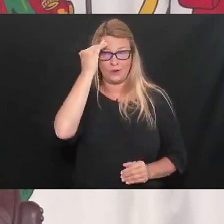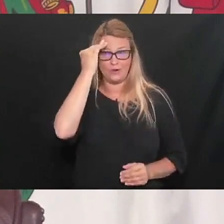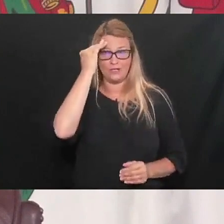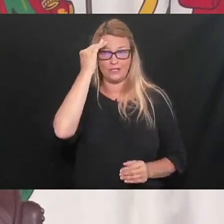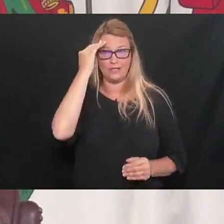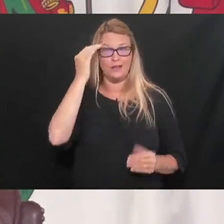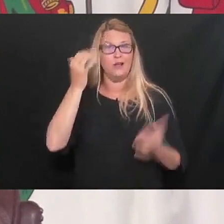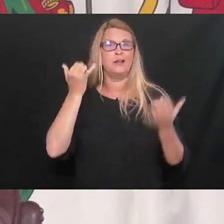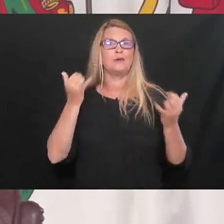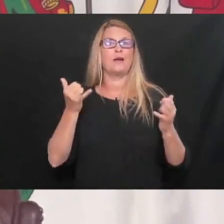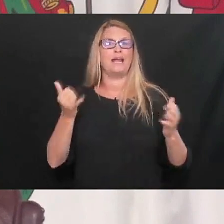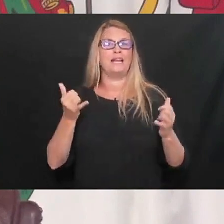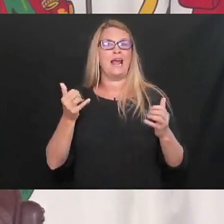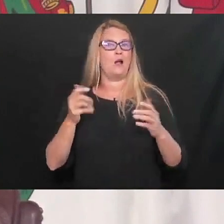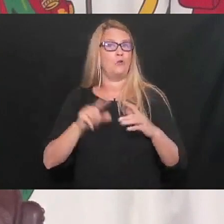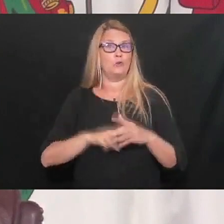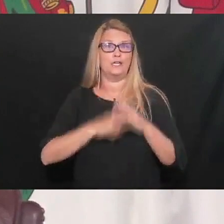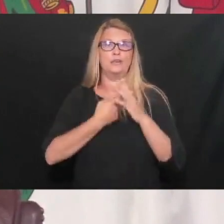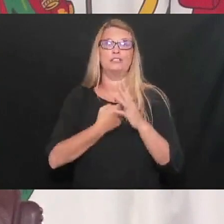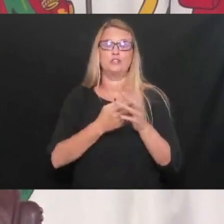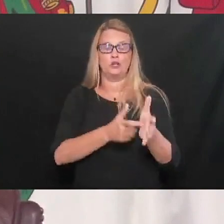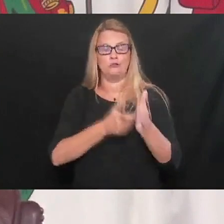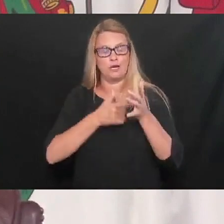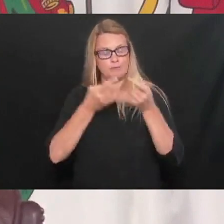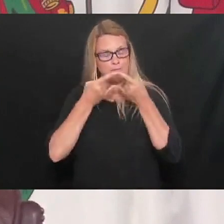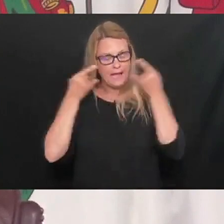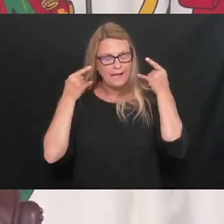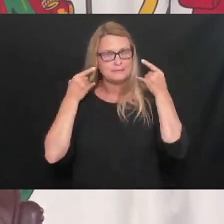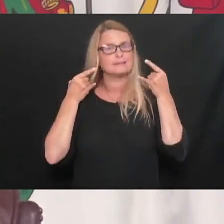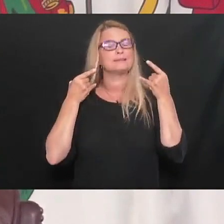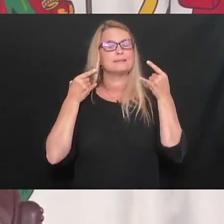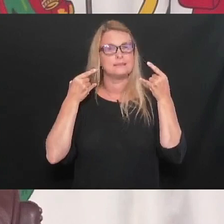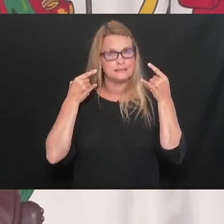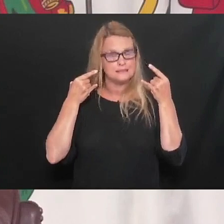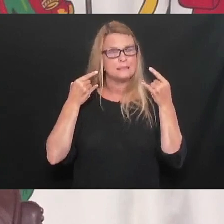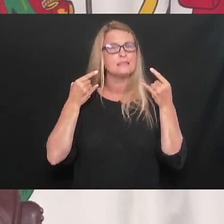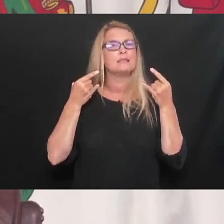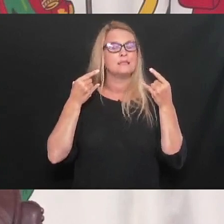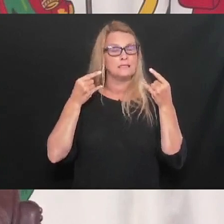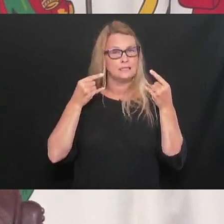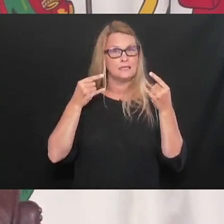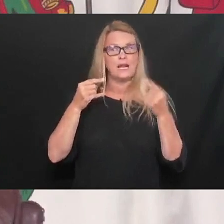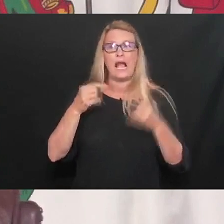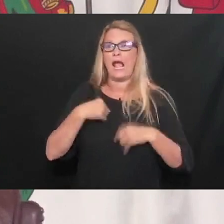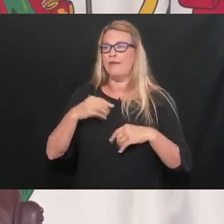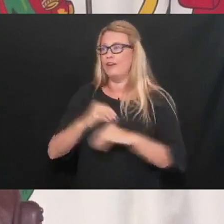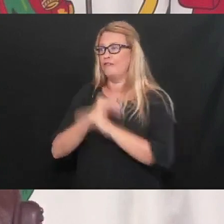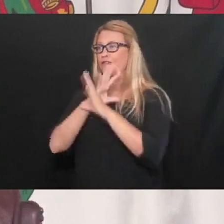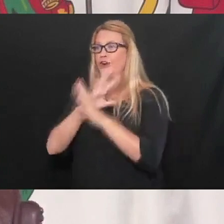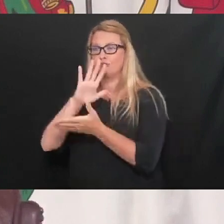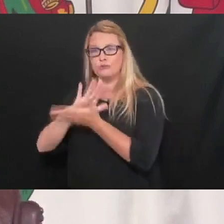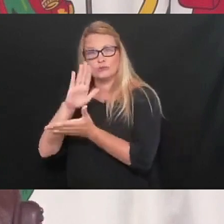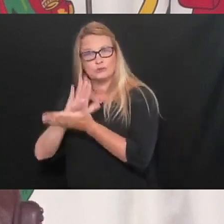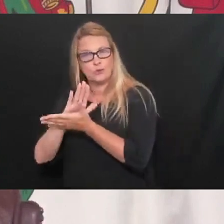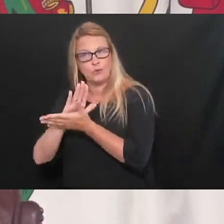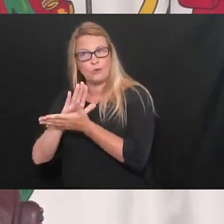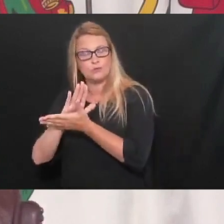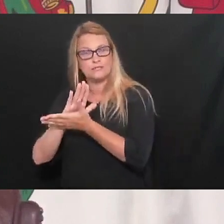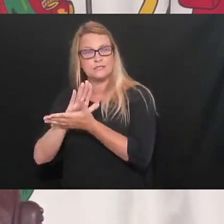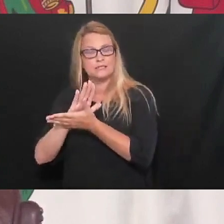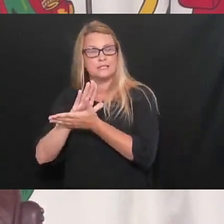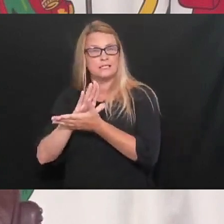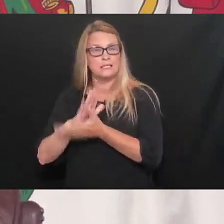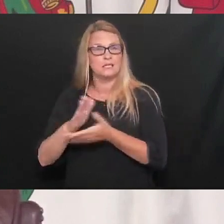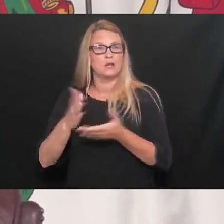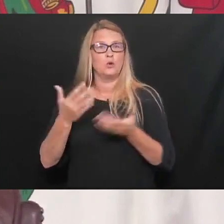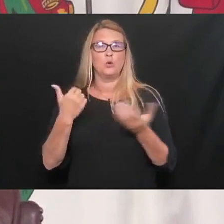a pathway to have masks. We're on a pathway to end up with virtual school in a lot of situations.